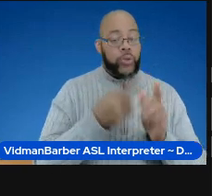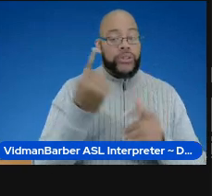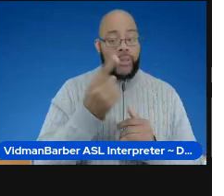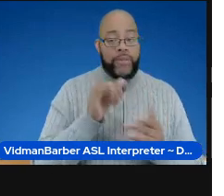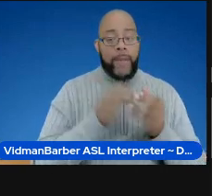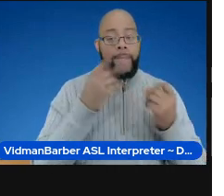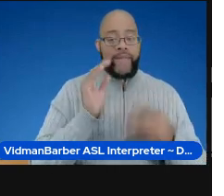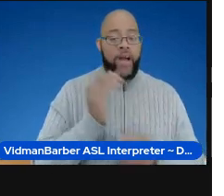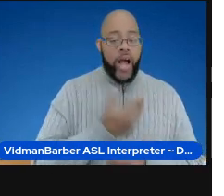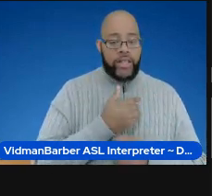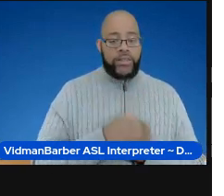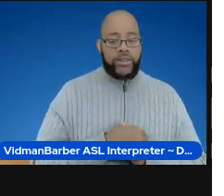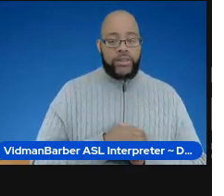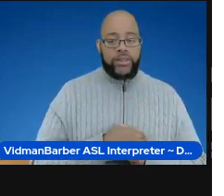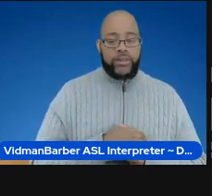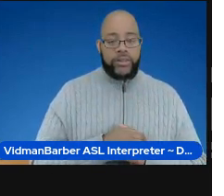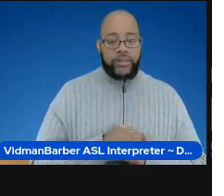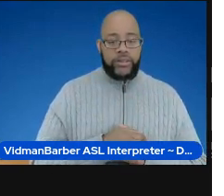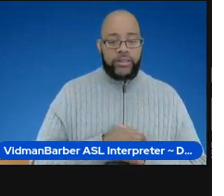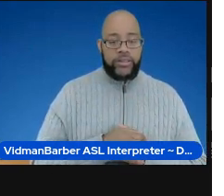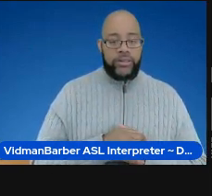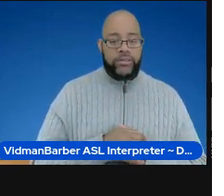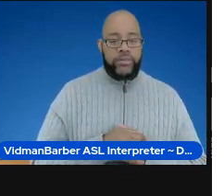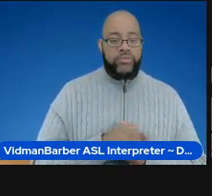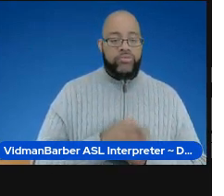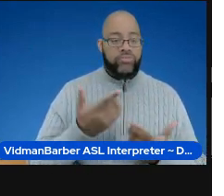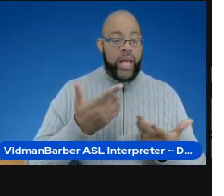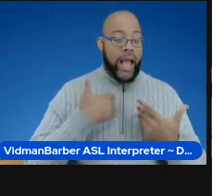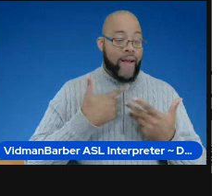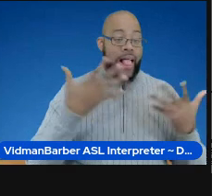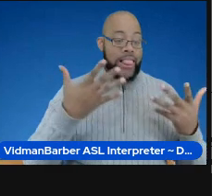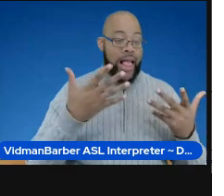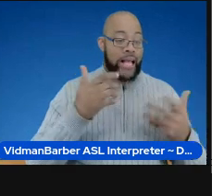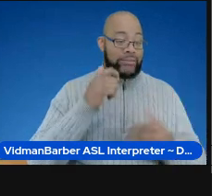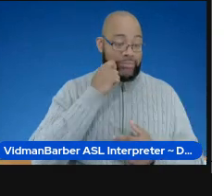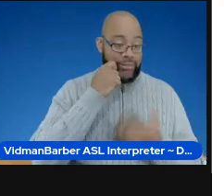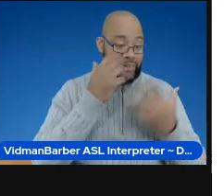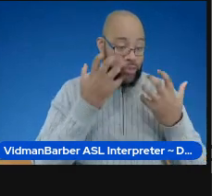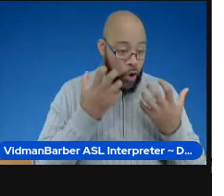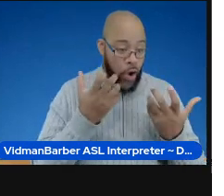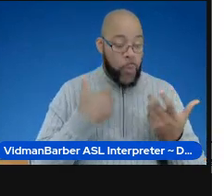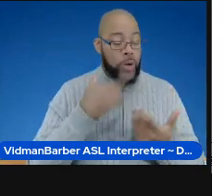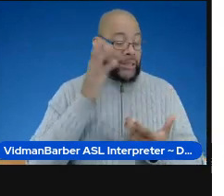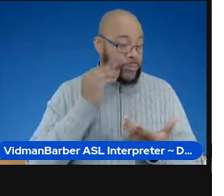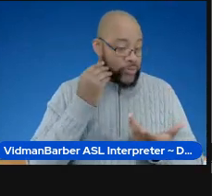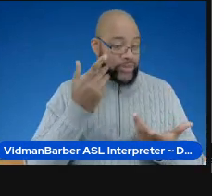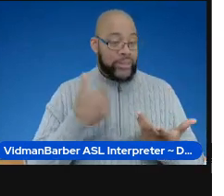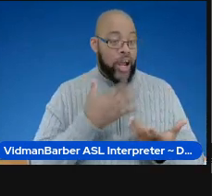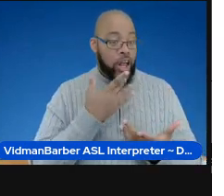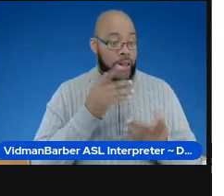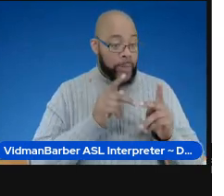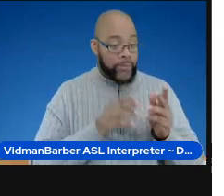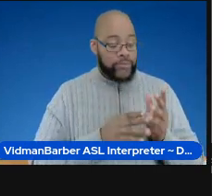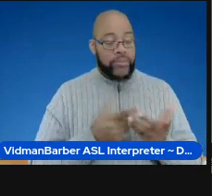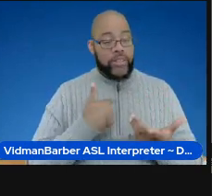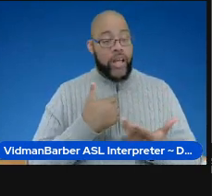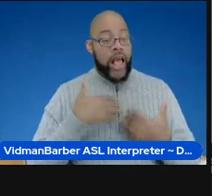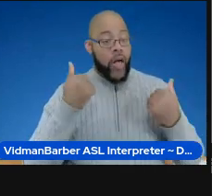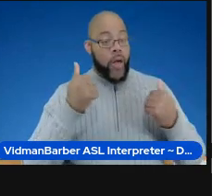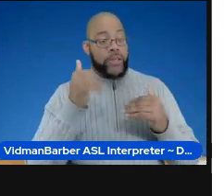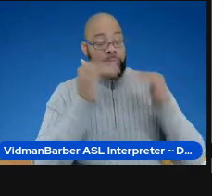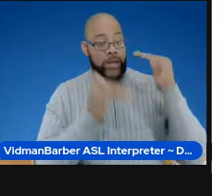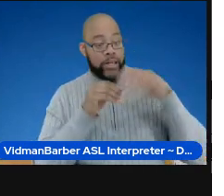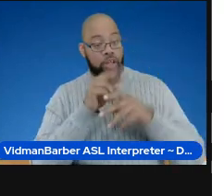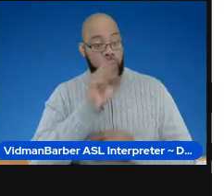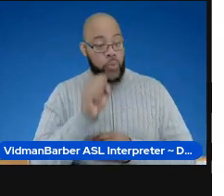many of us that are highly melanated, we experience, the idea that health disparities in the United